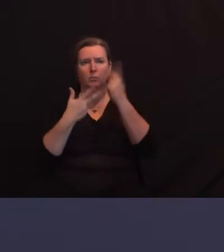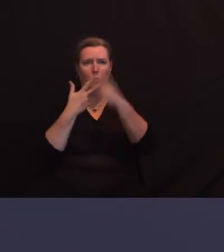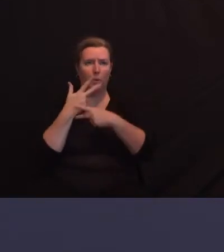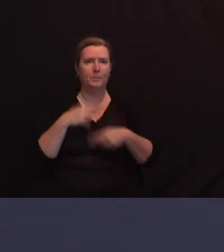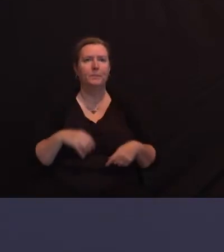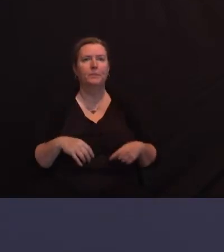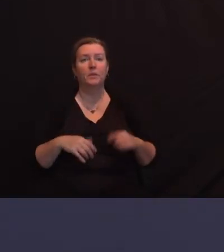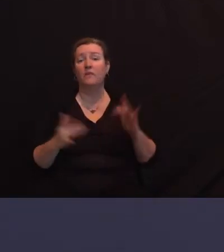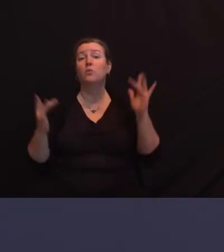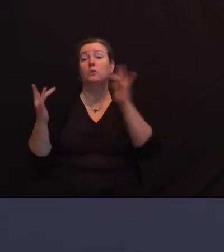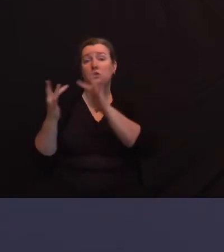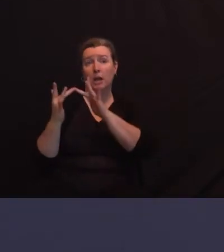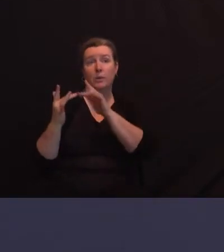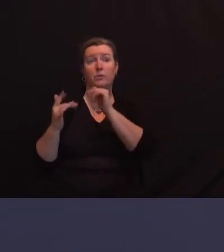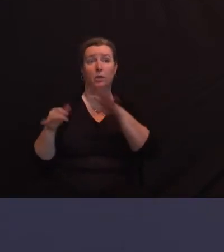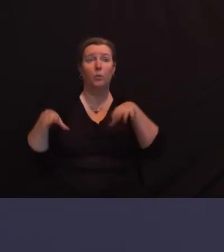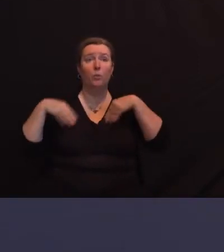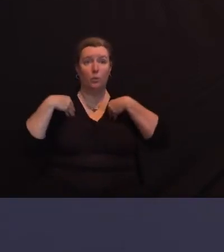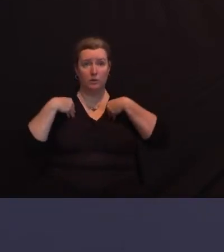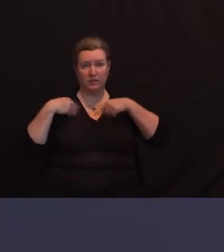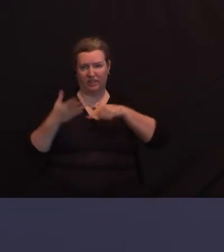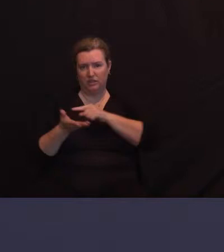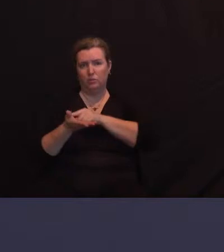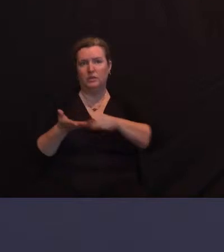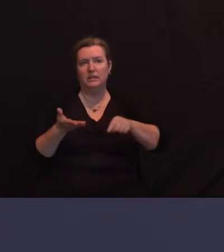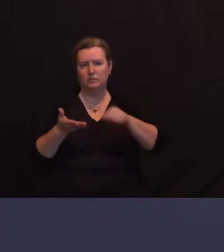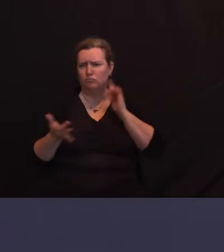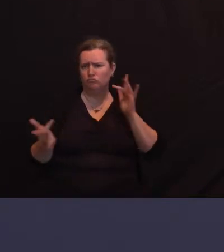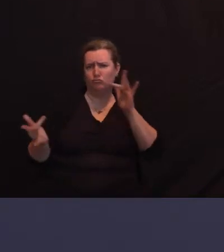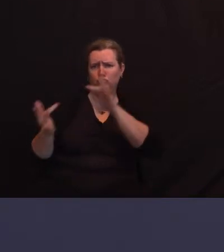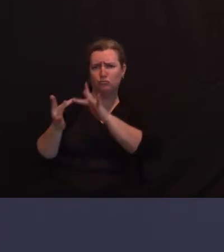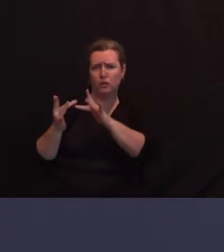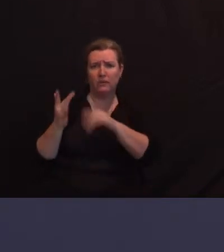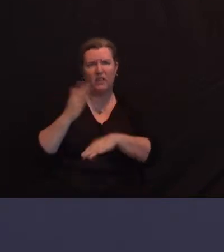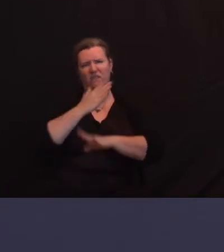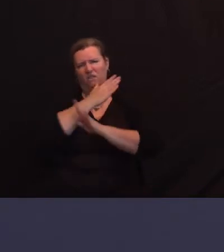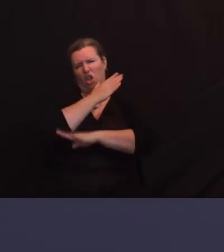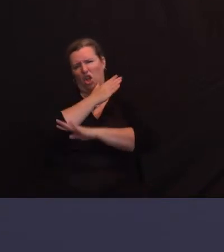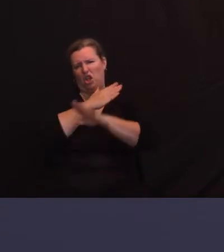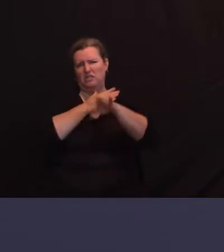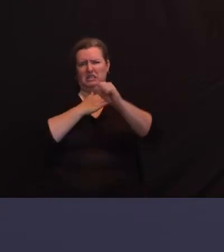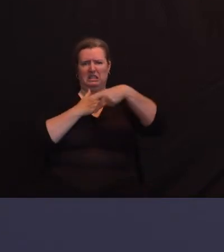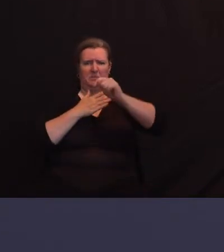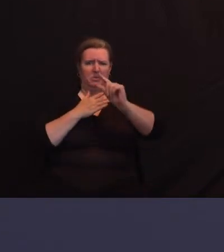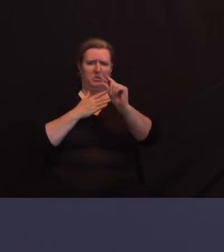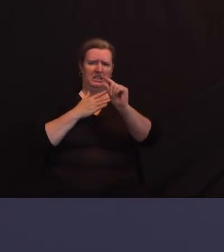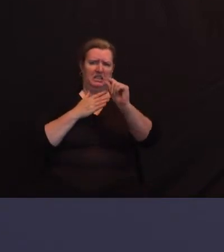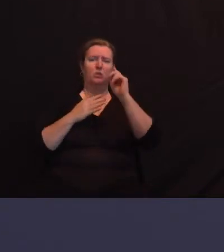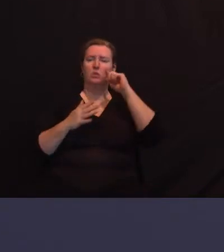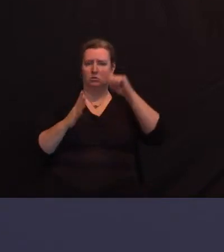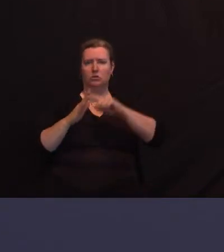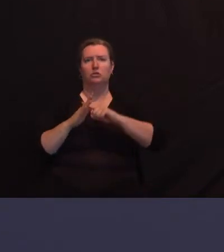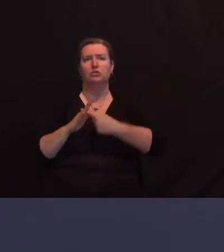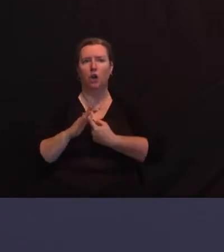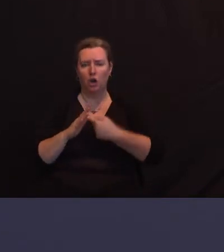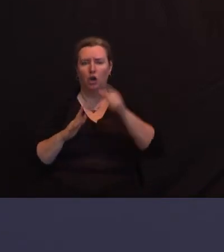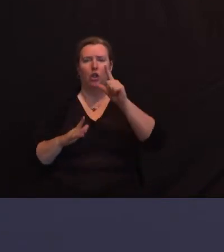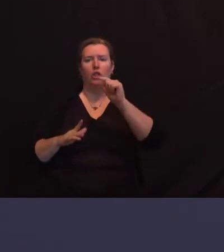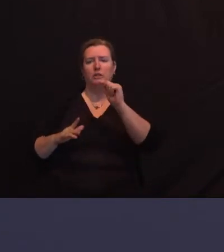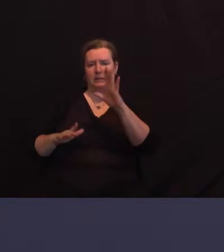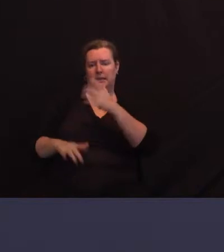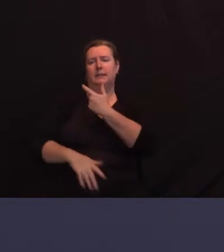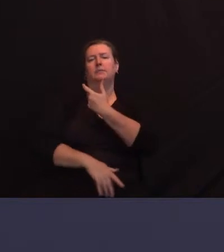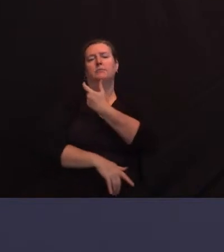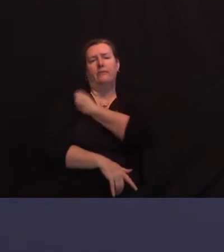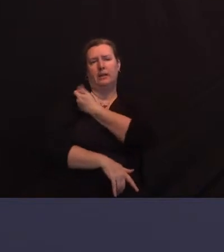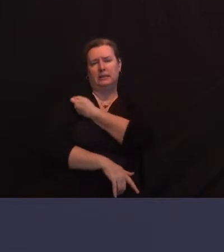week. So we will be prepared on September 20th to activate long-term care as quickly as possible.